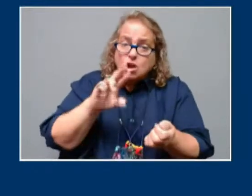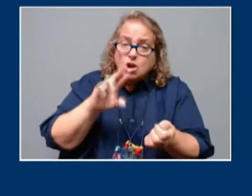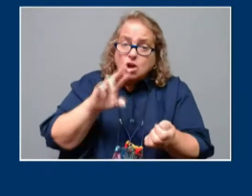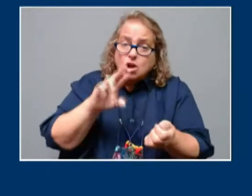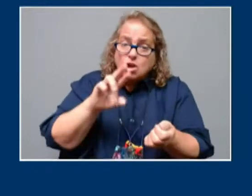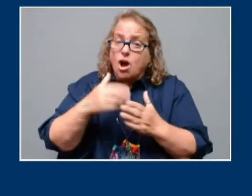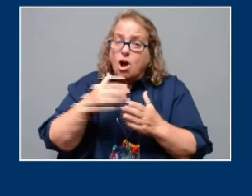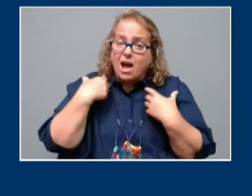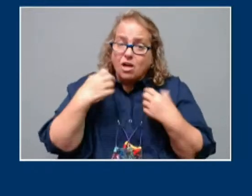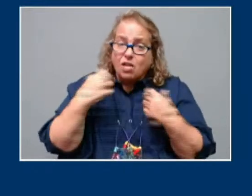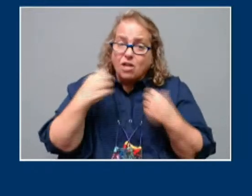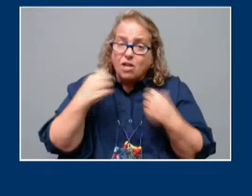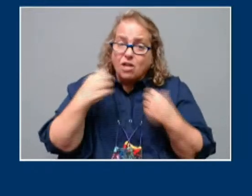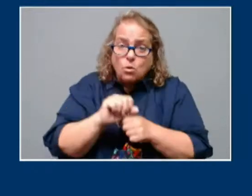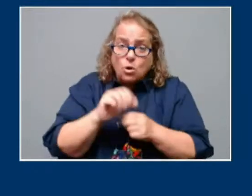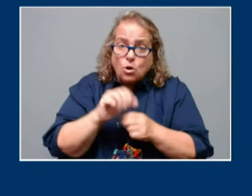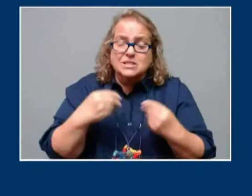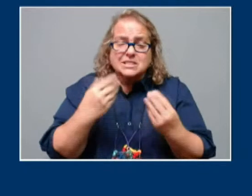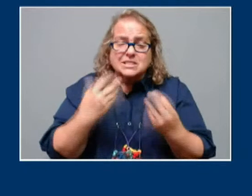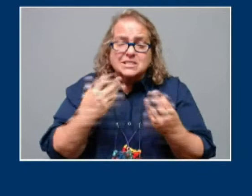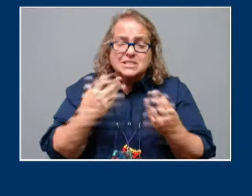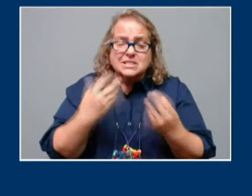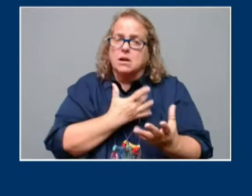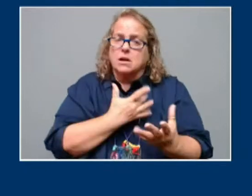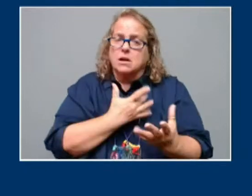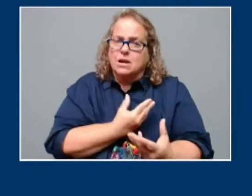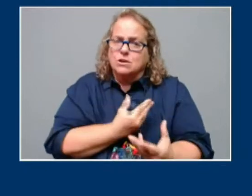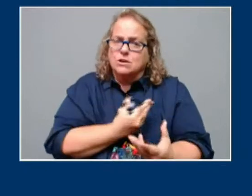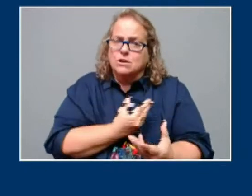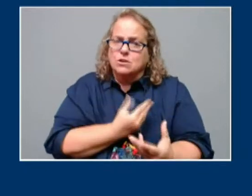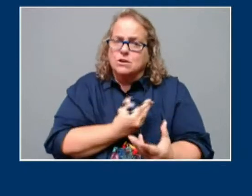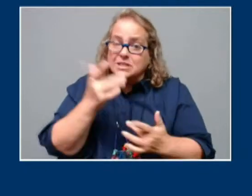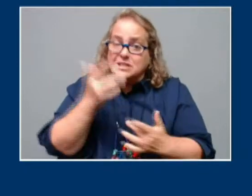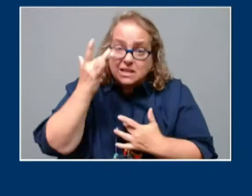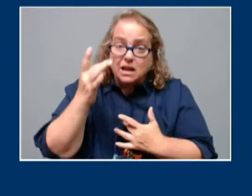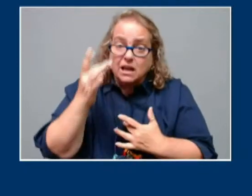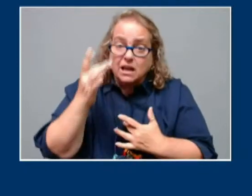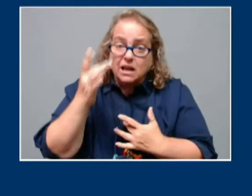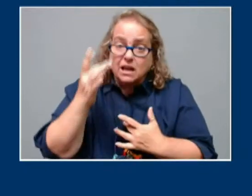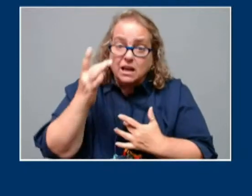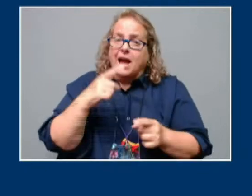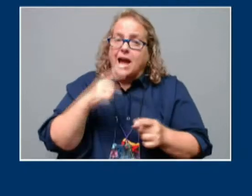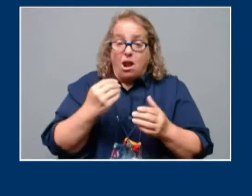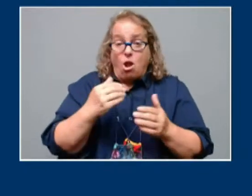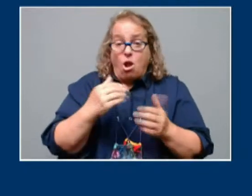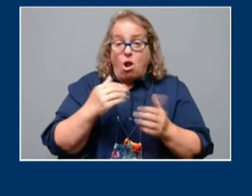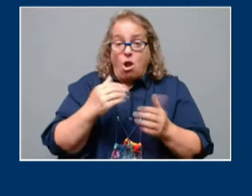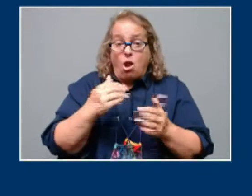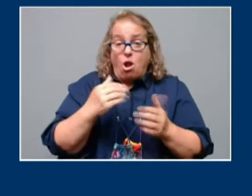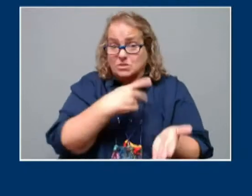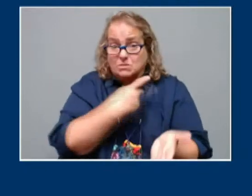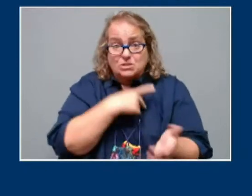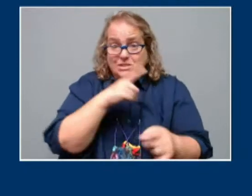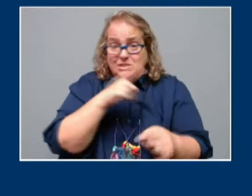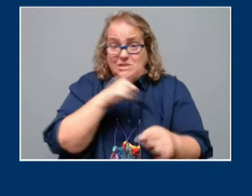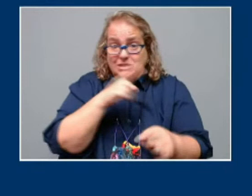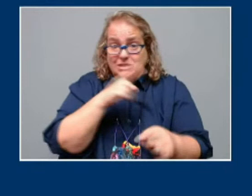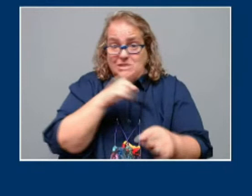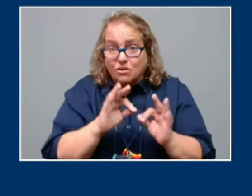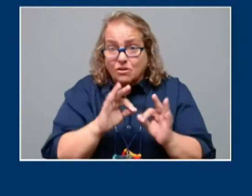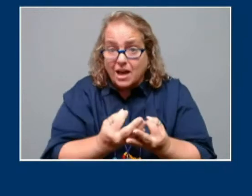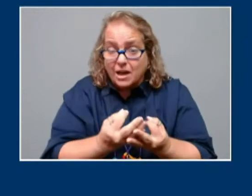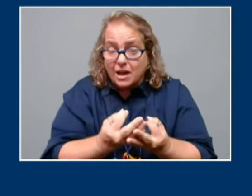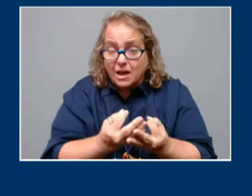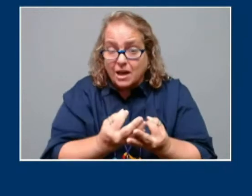sick, scared, and often unable to see their families as they fight to recuperate from this frightening illness.